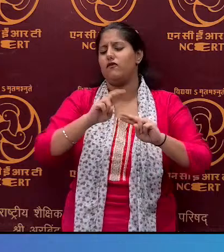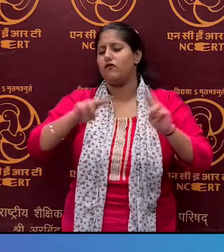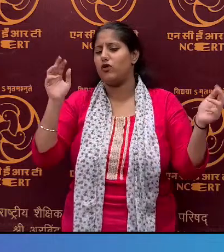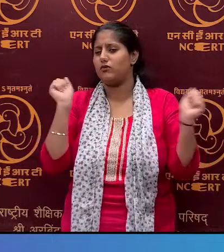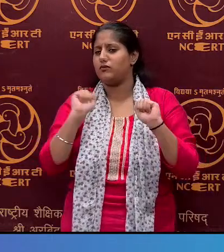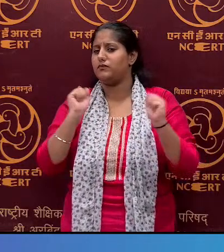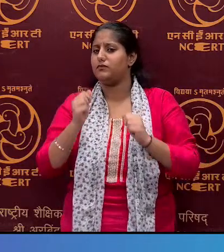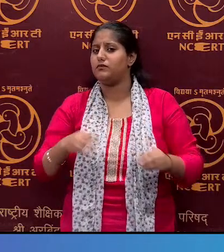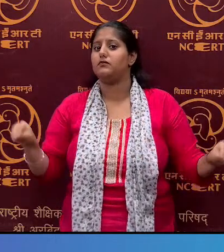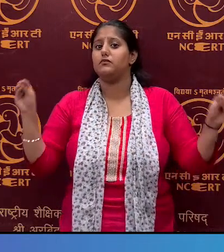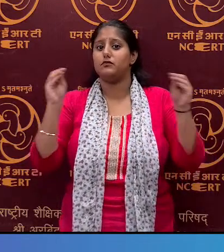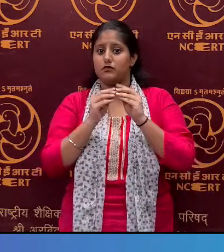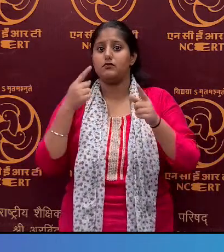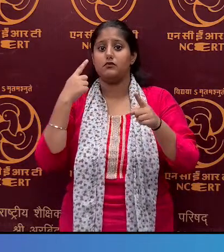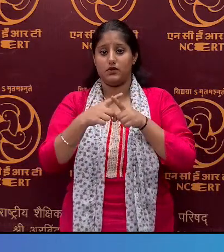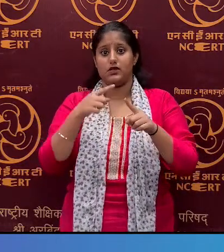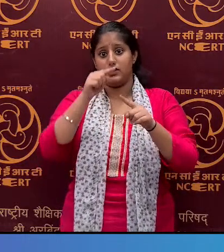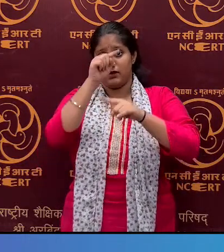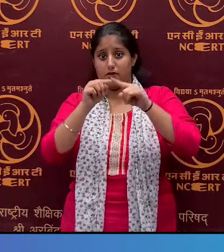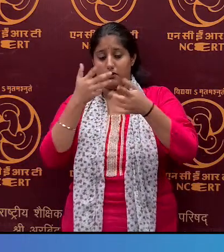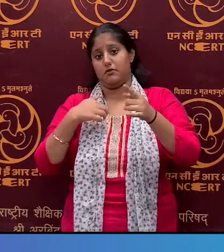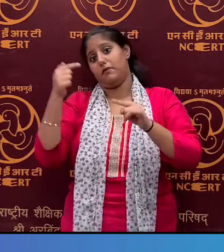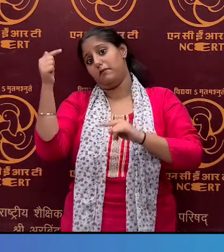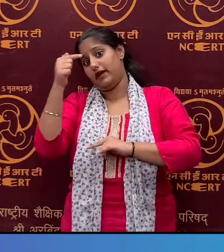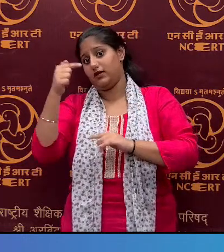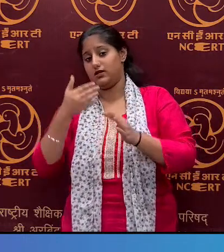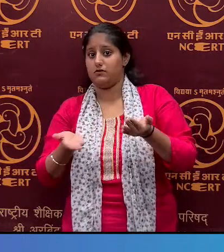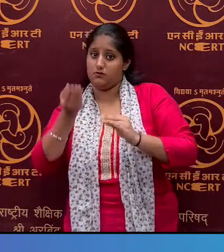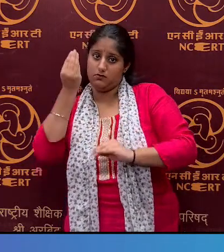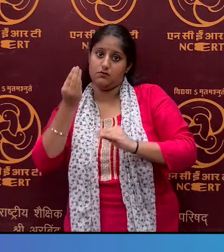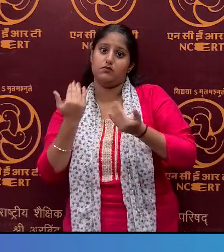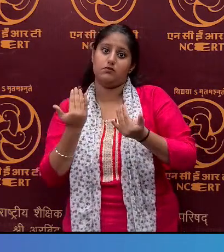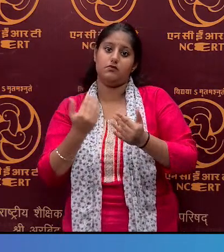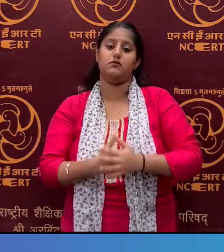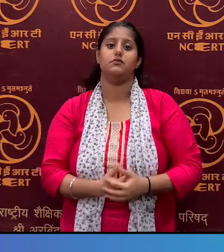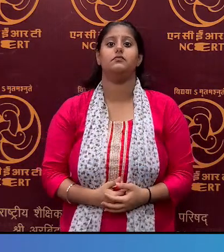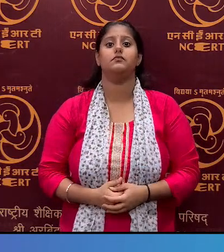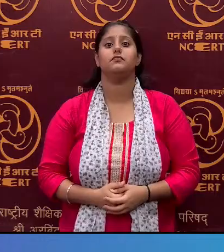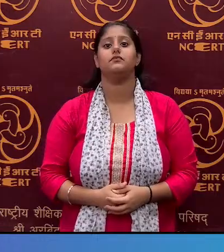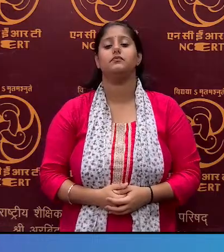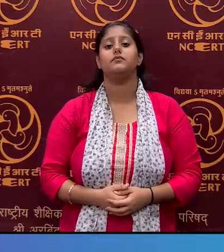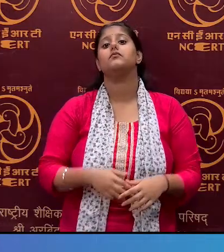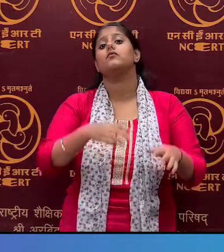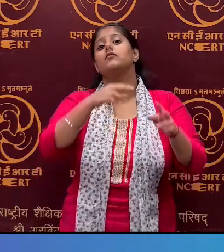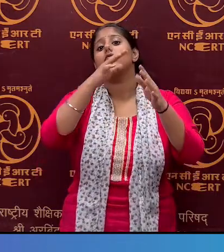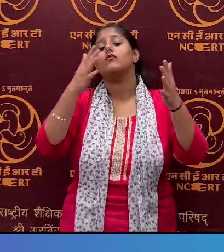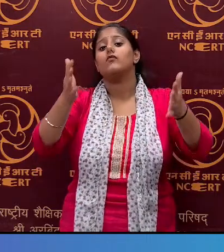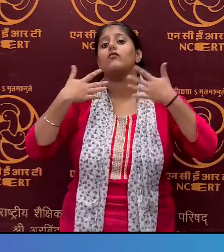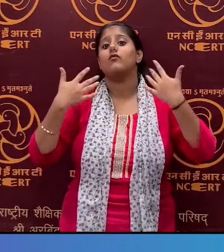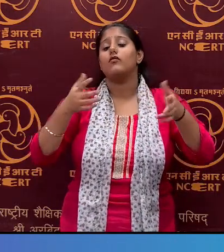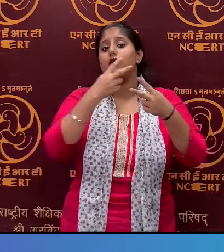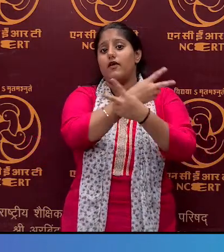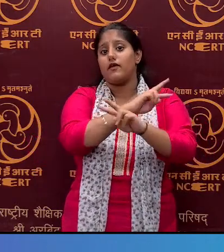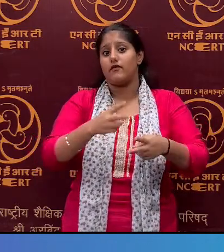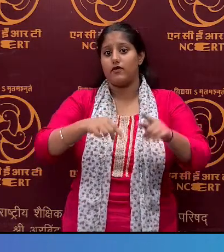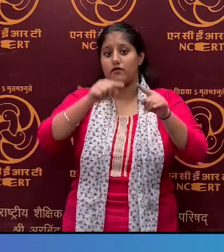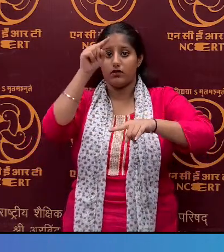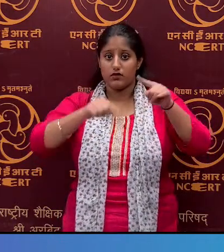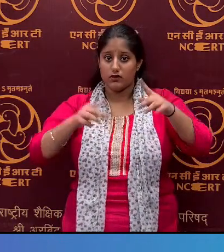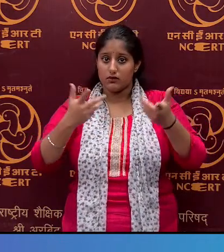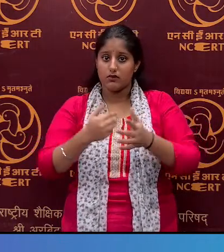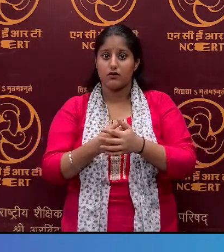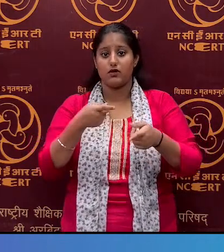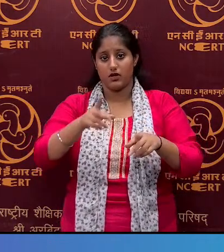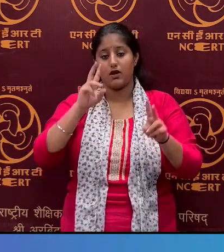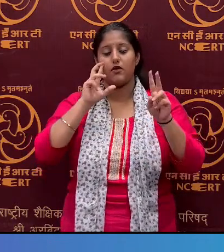and temperature goes even in the minus in Himalayas. Types of climates in India. Let's cover our main